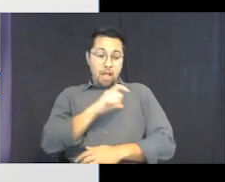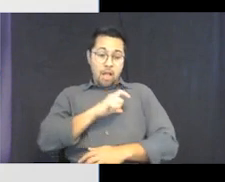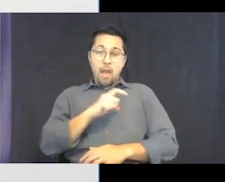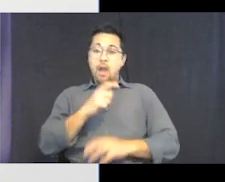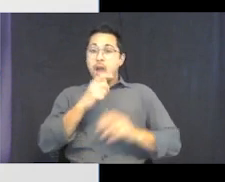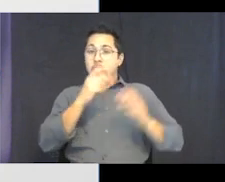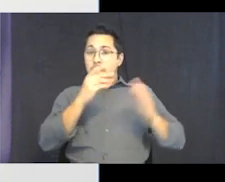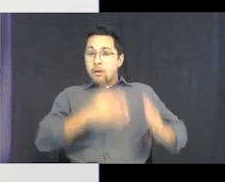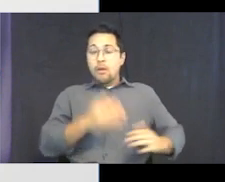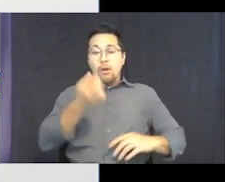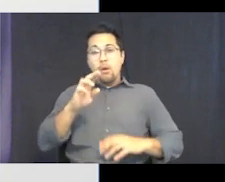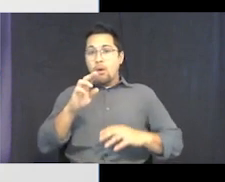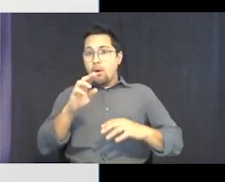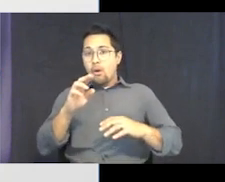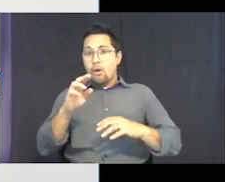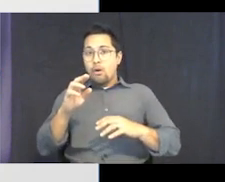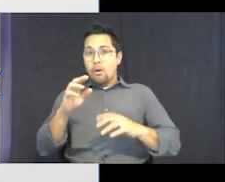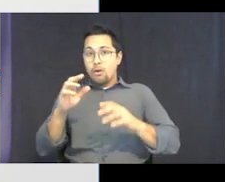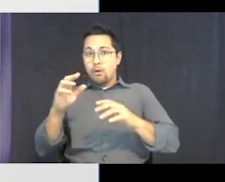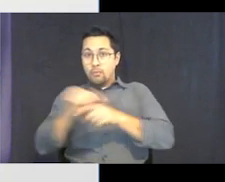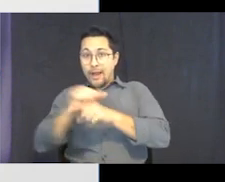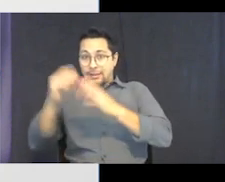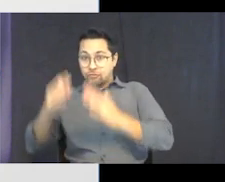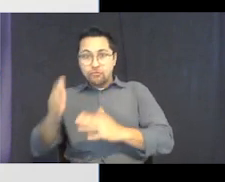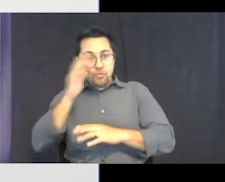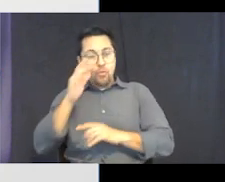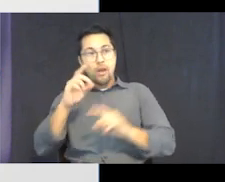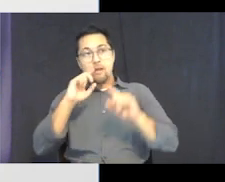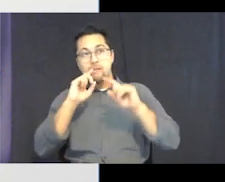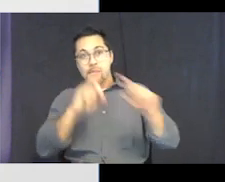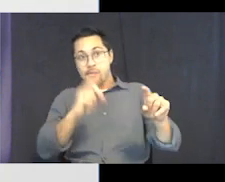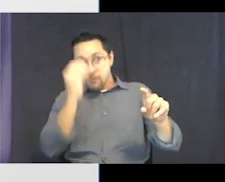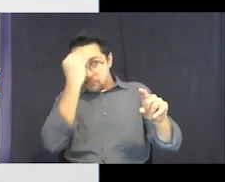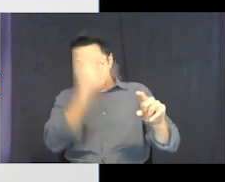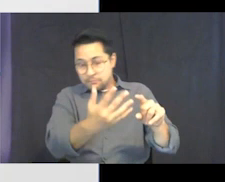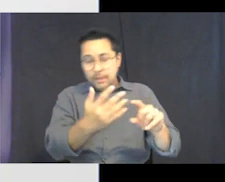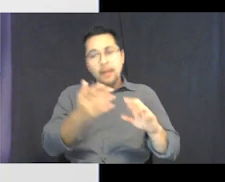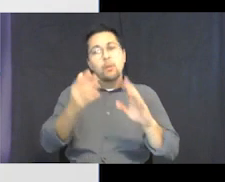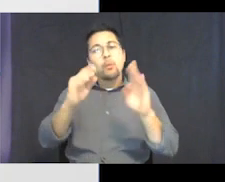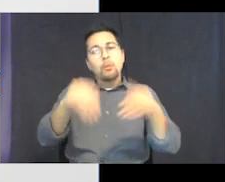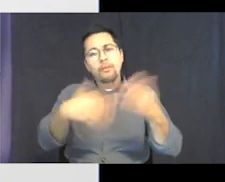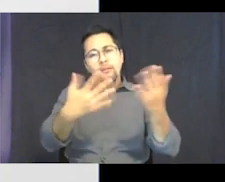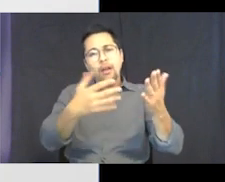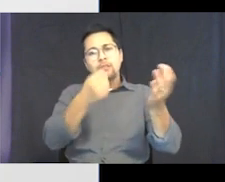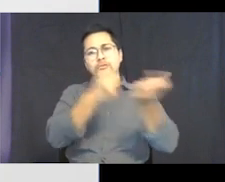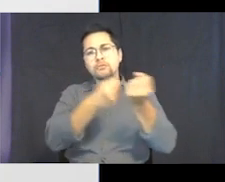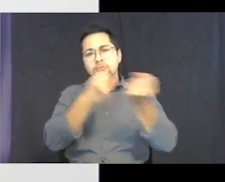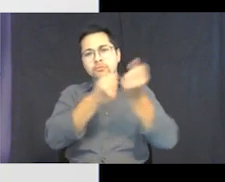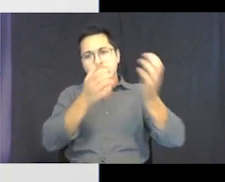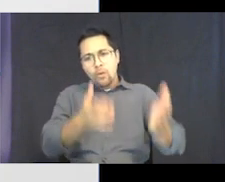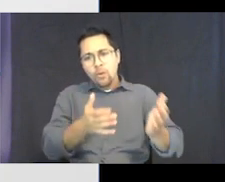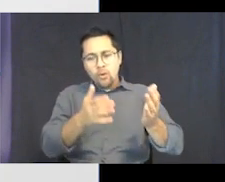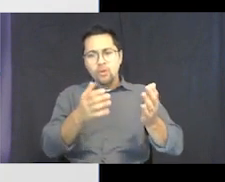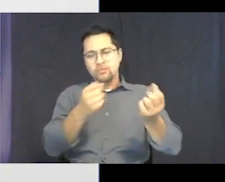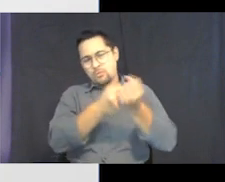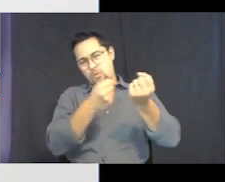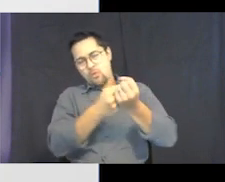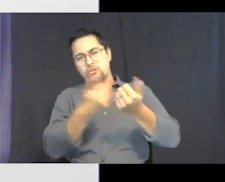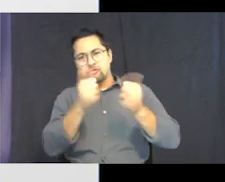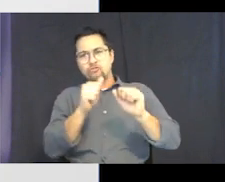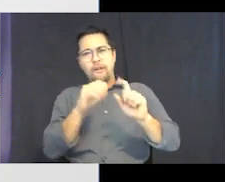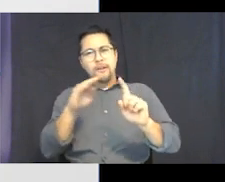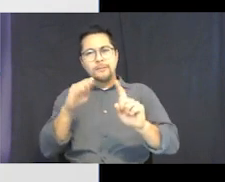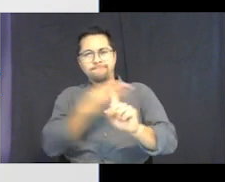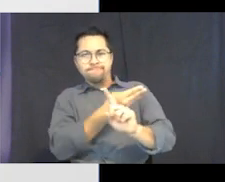or three of the above will respond to your home and provide support to try to